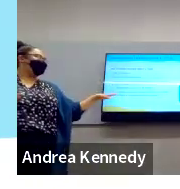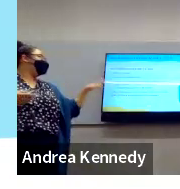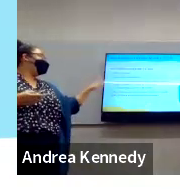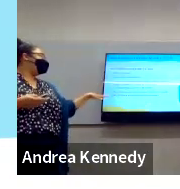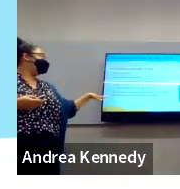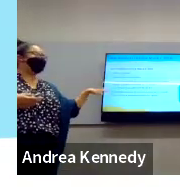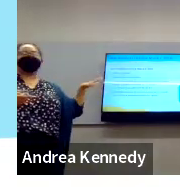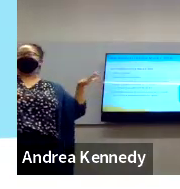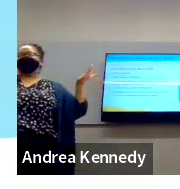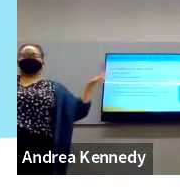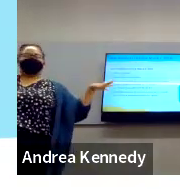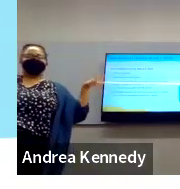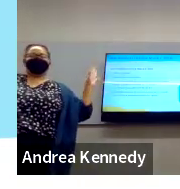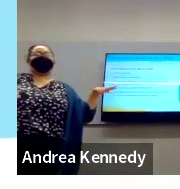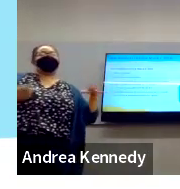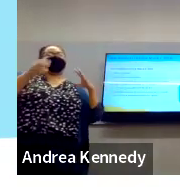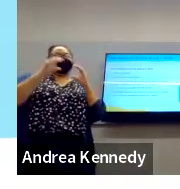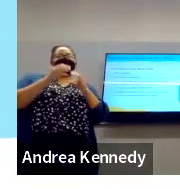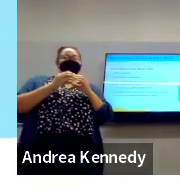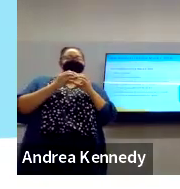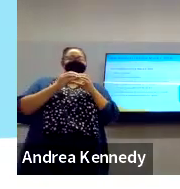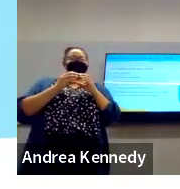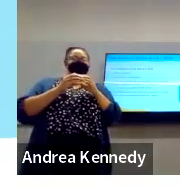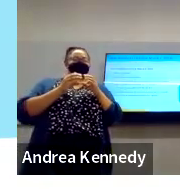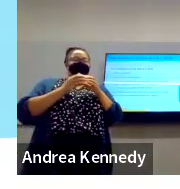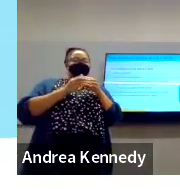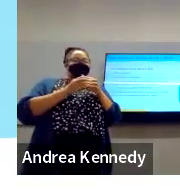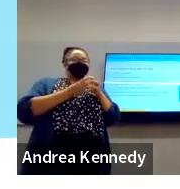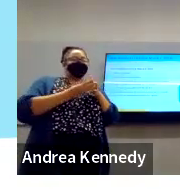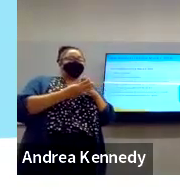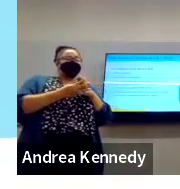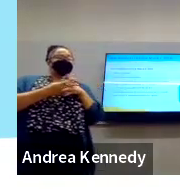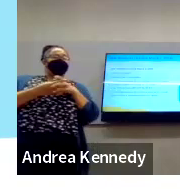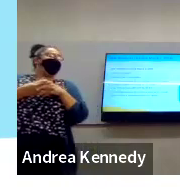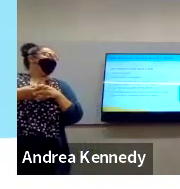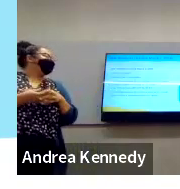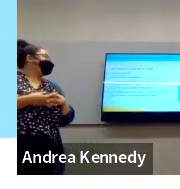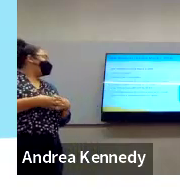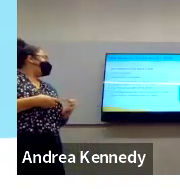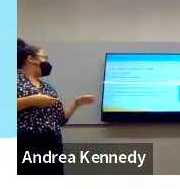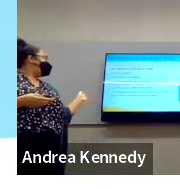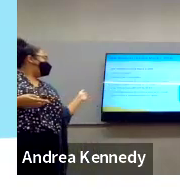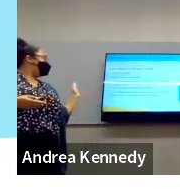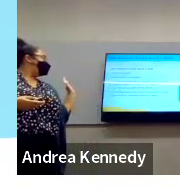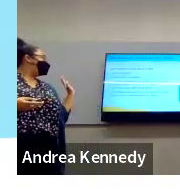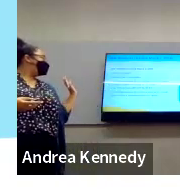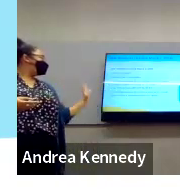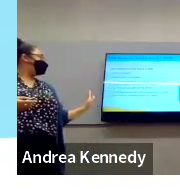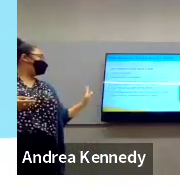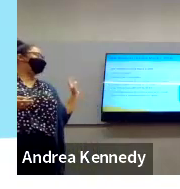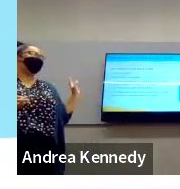sewer, parking, monthly pet fees, all that stuff will be included in the one price. And then